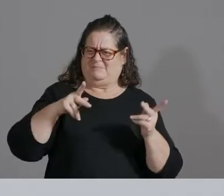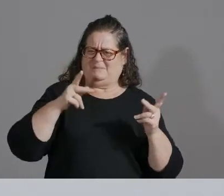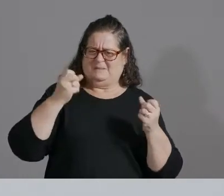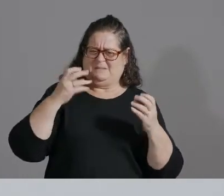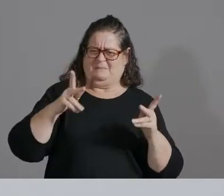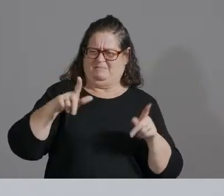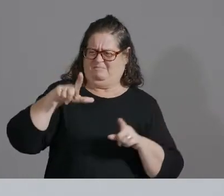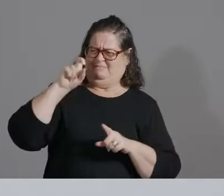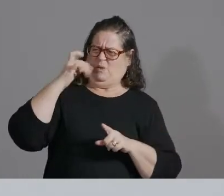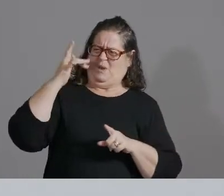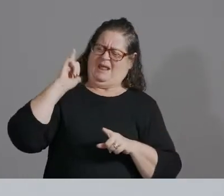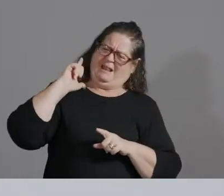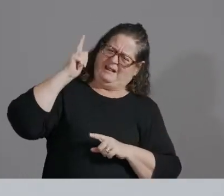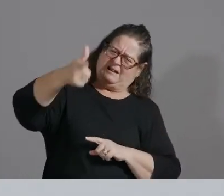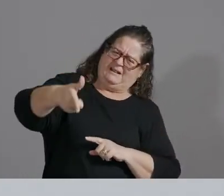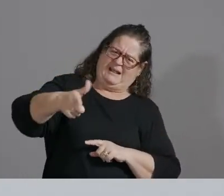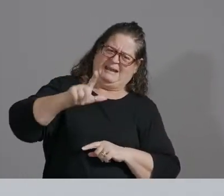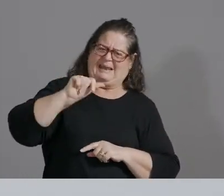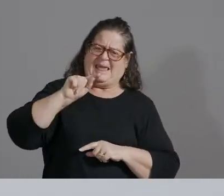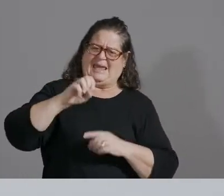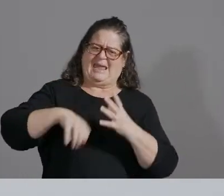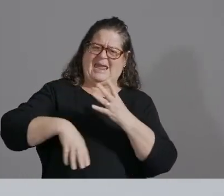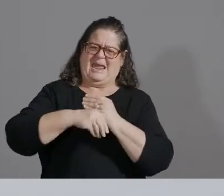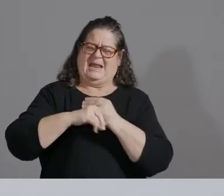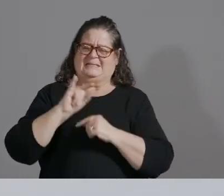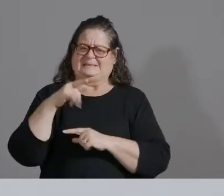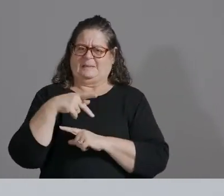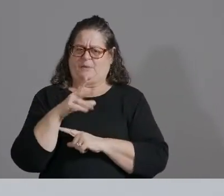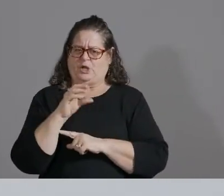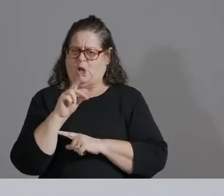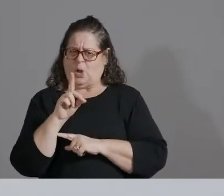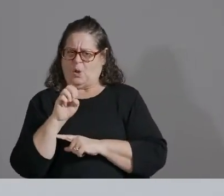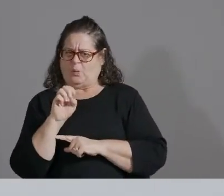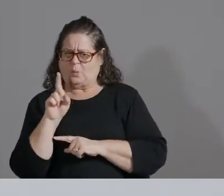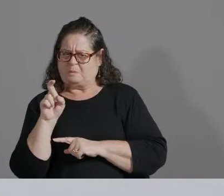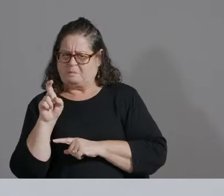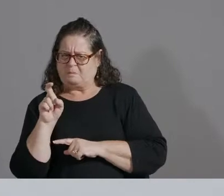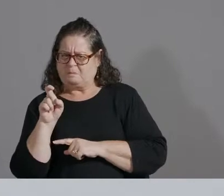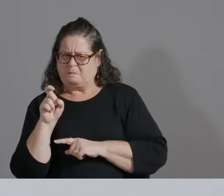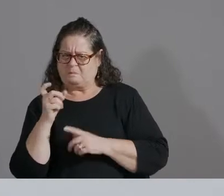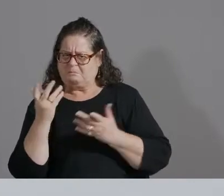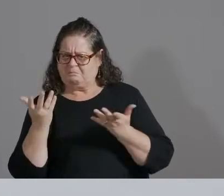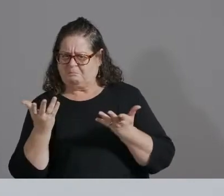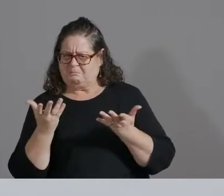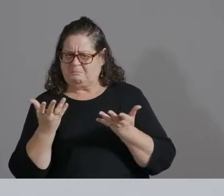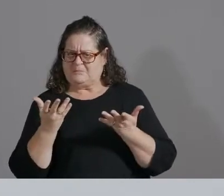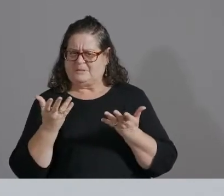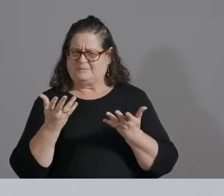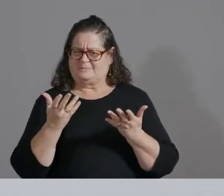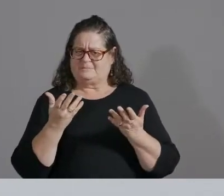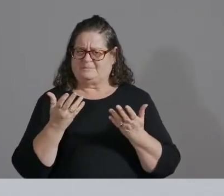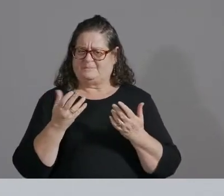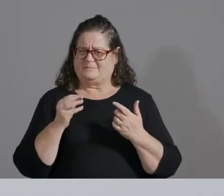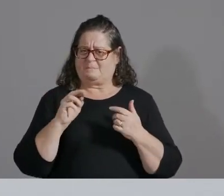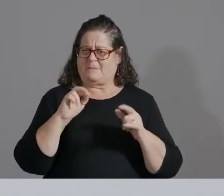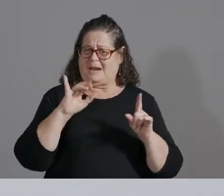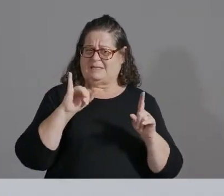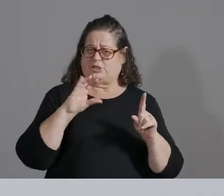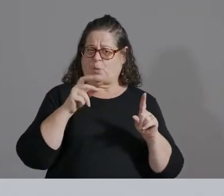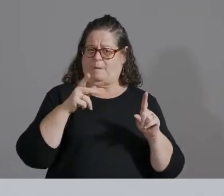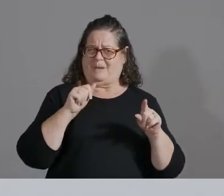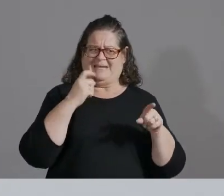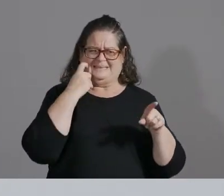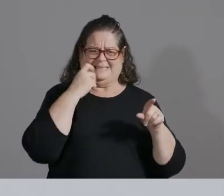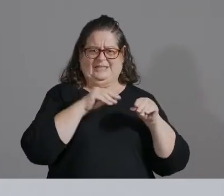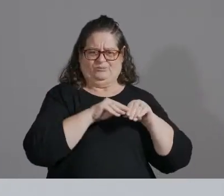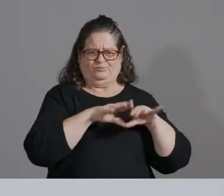was going to happen, but it launched without the zip codes. Maricopa County just launched theirs with zip codes. I'm curious why yours didn't